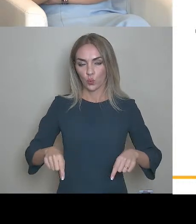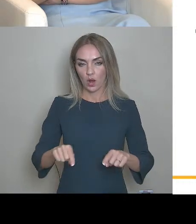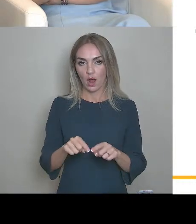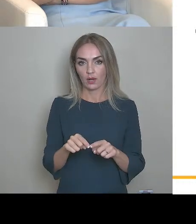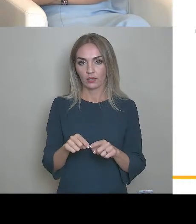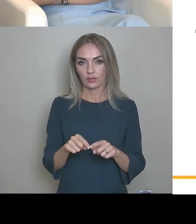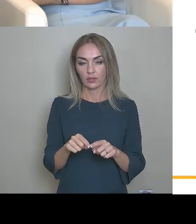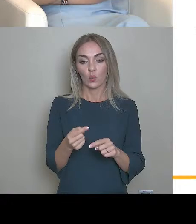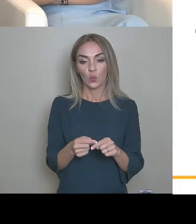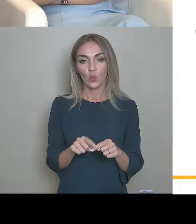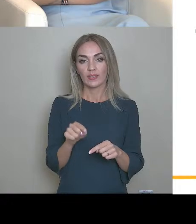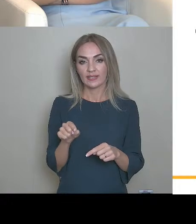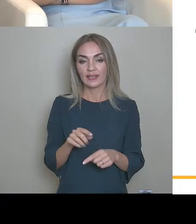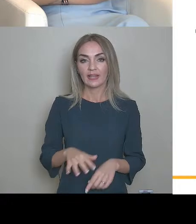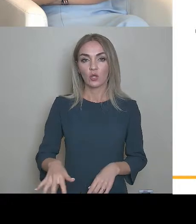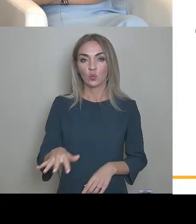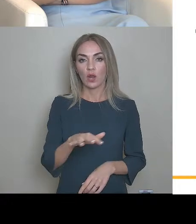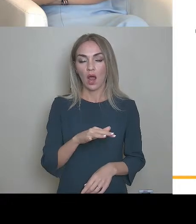to be nominated in